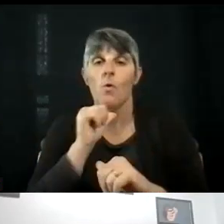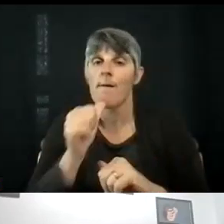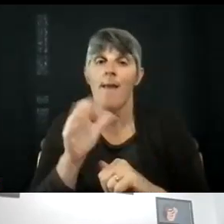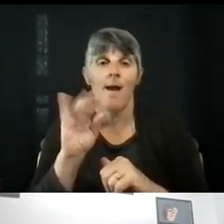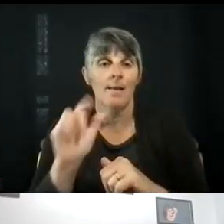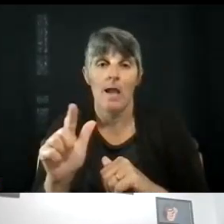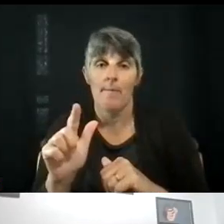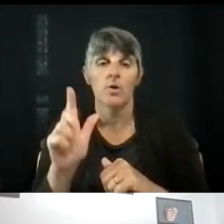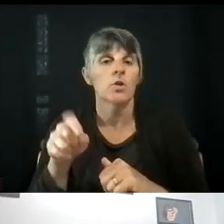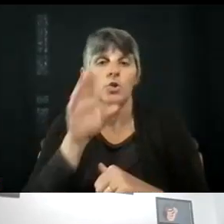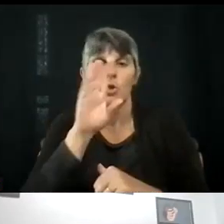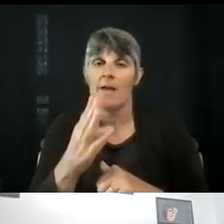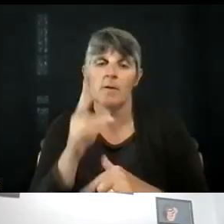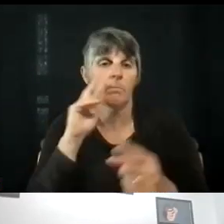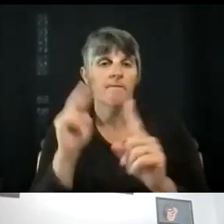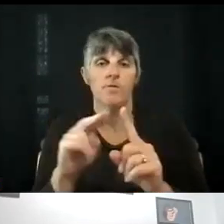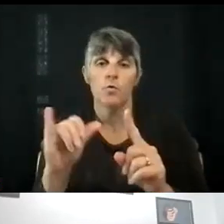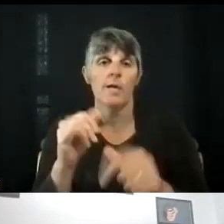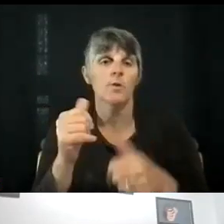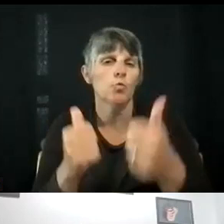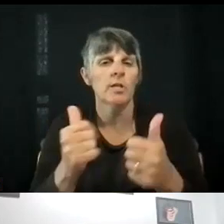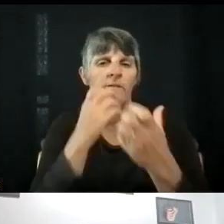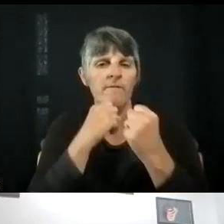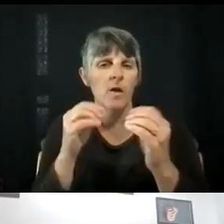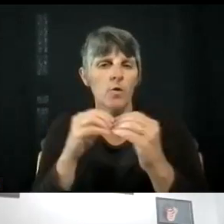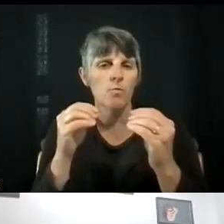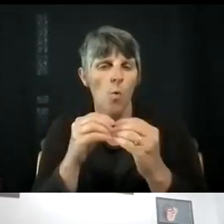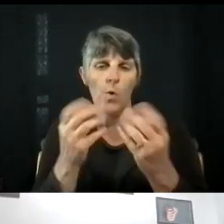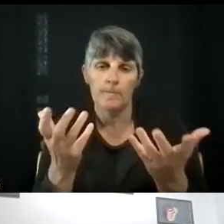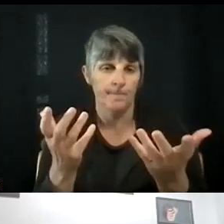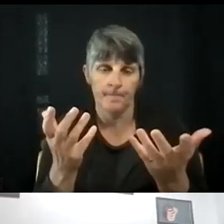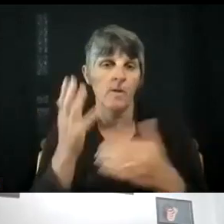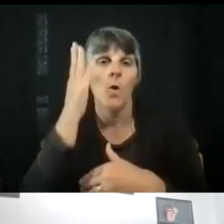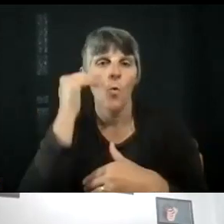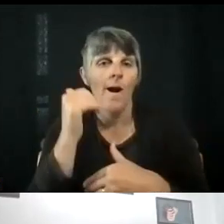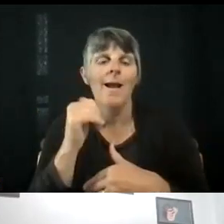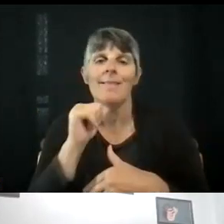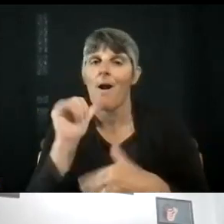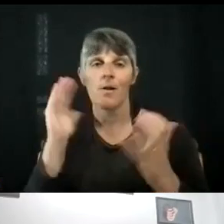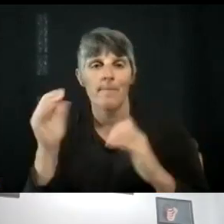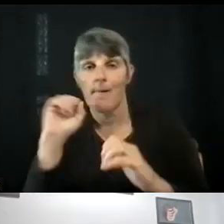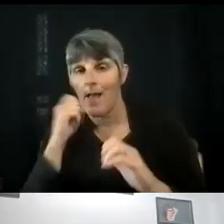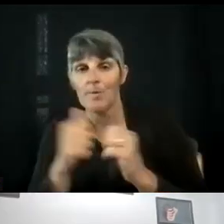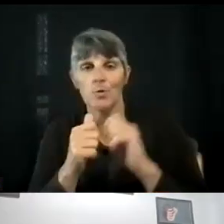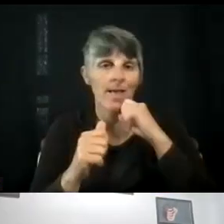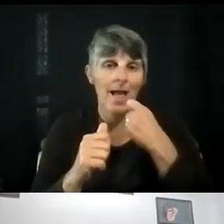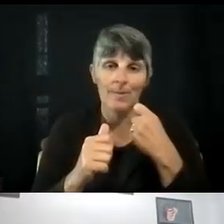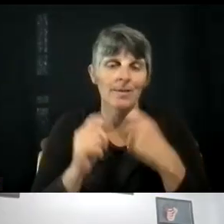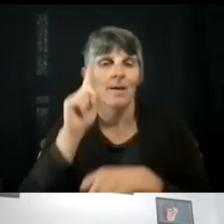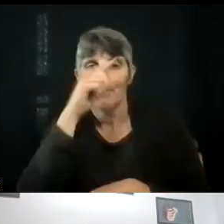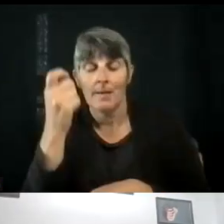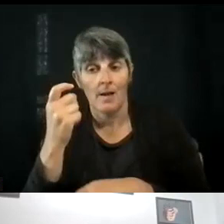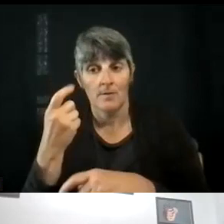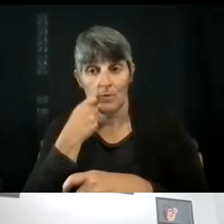non-capital should never be viewed as which one do we value more necessarily, because they aren't apples to apples, because of the point that